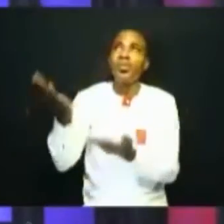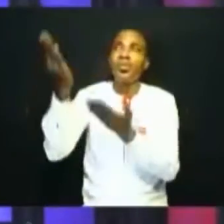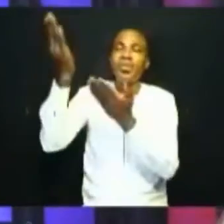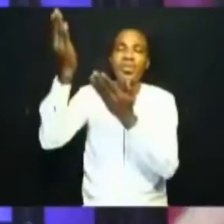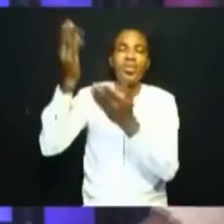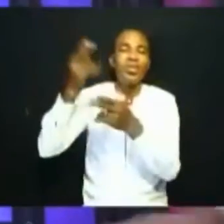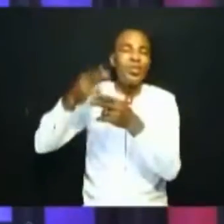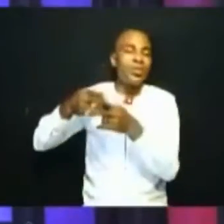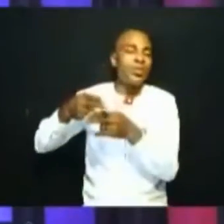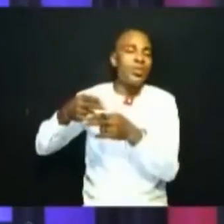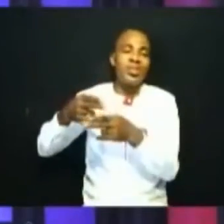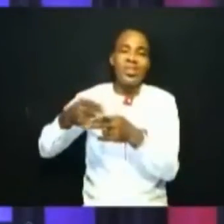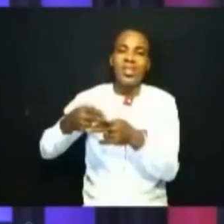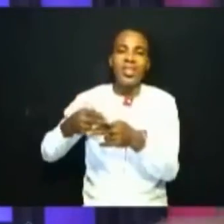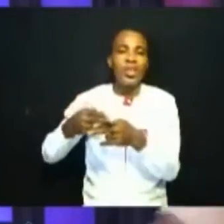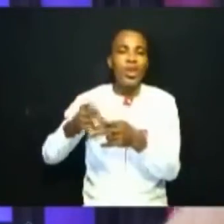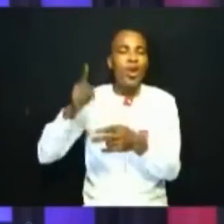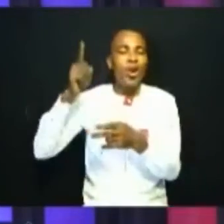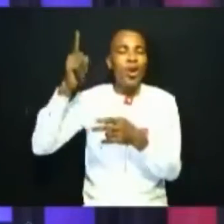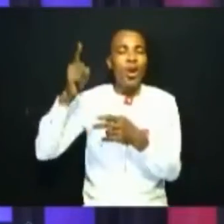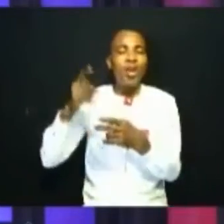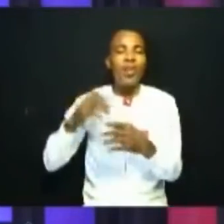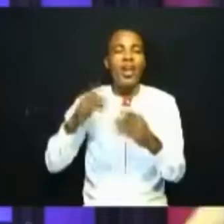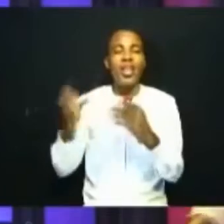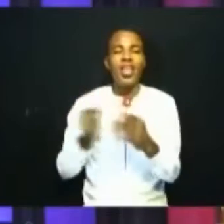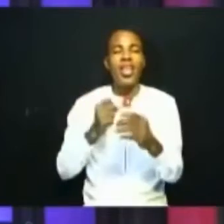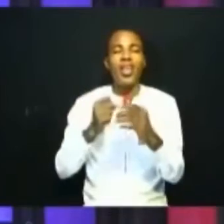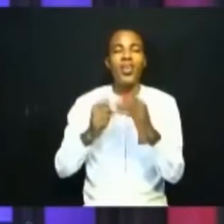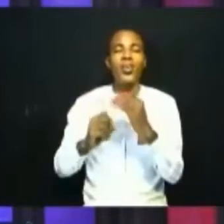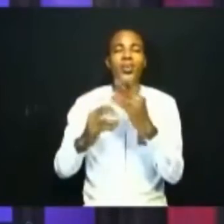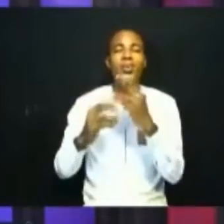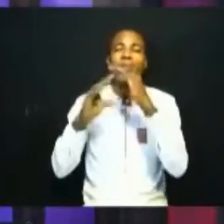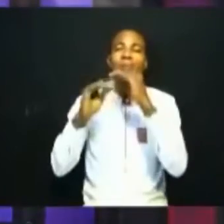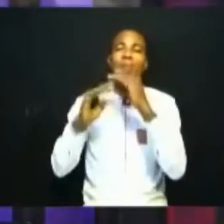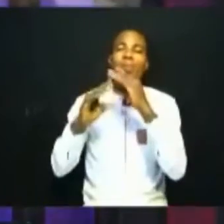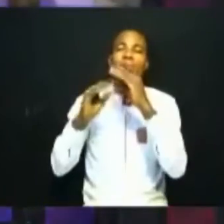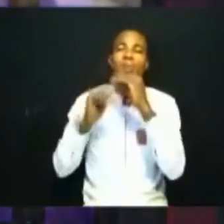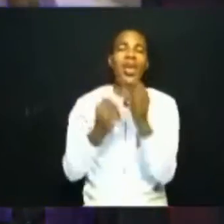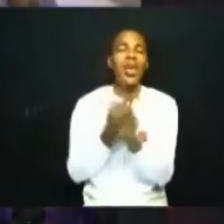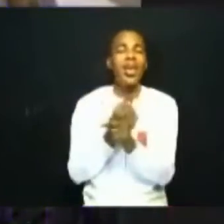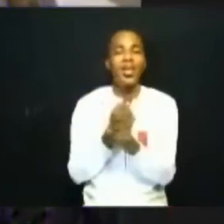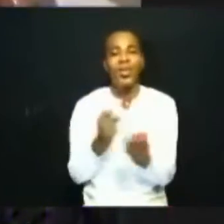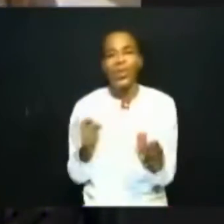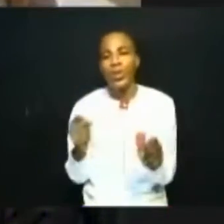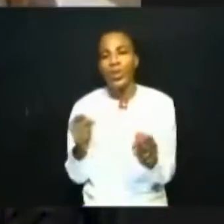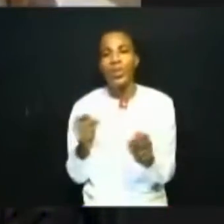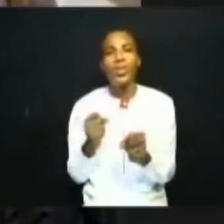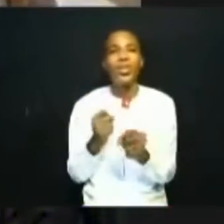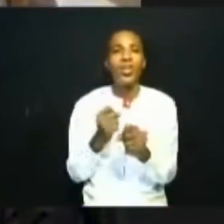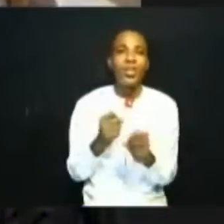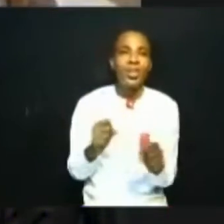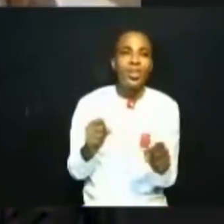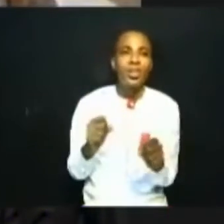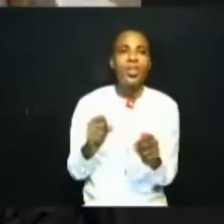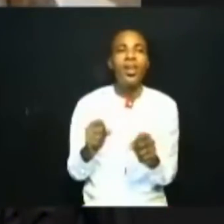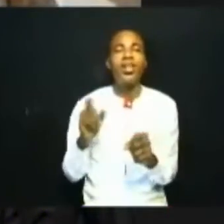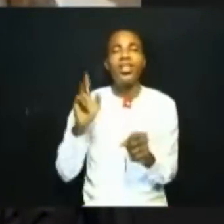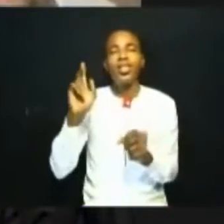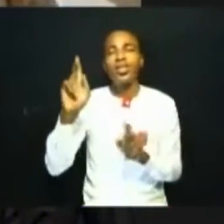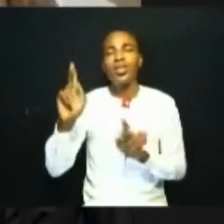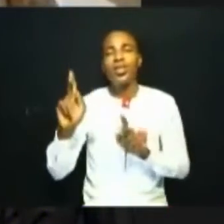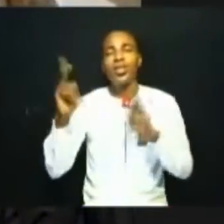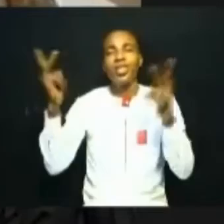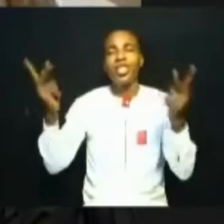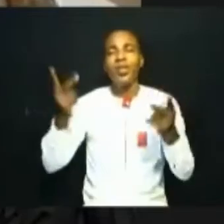mani dinda, wama ne nkwagye aben no so, wama ne nkwagye aben no, da da da da,